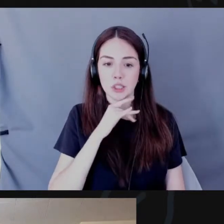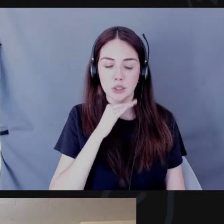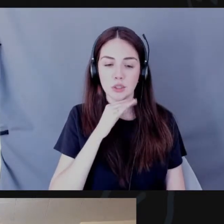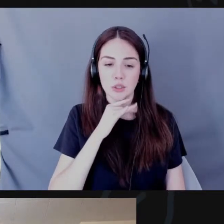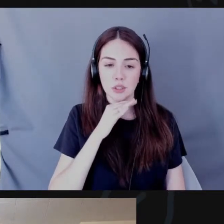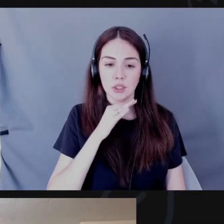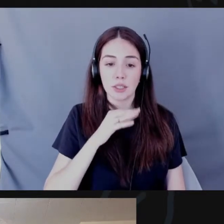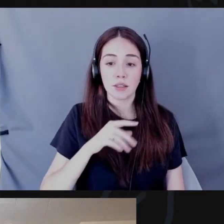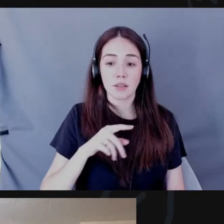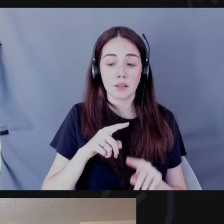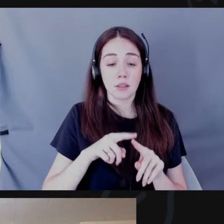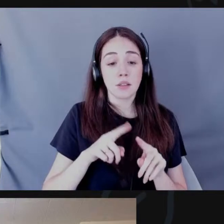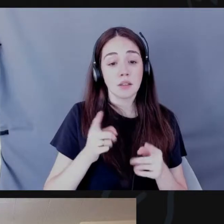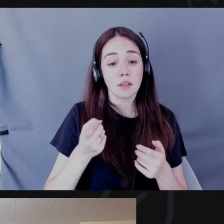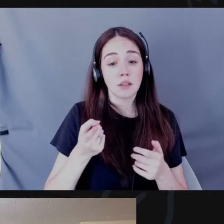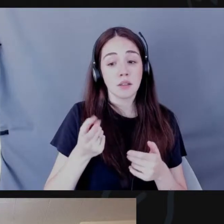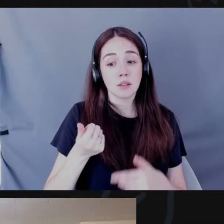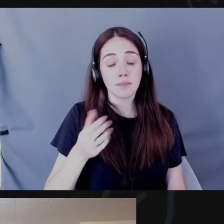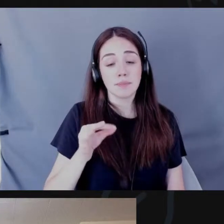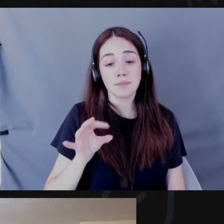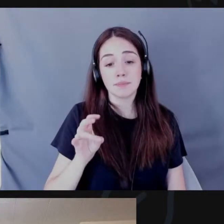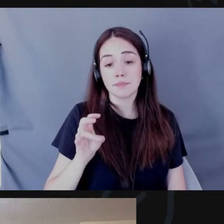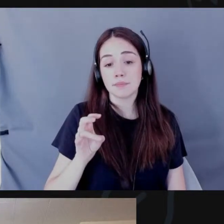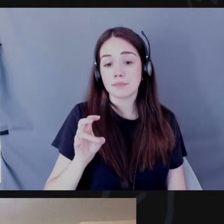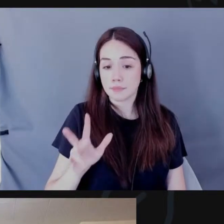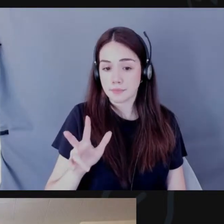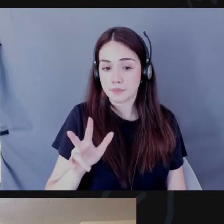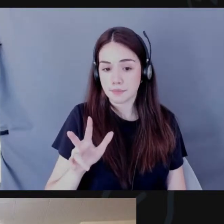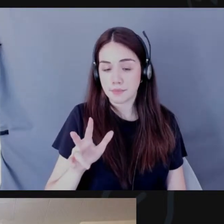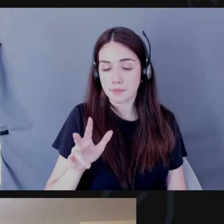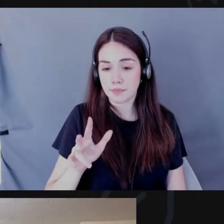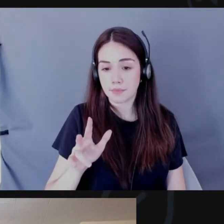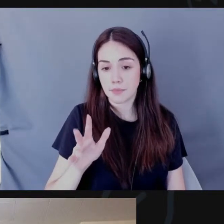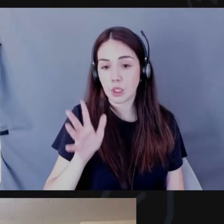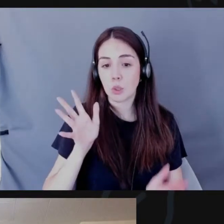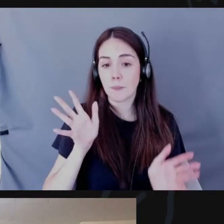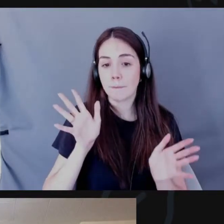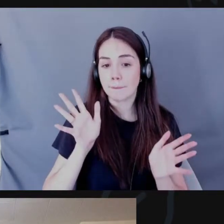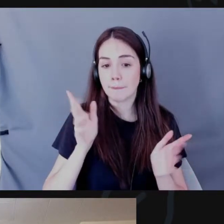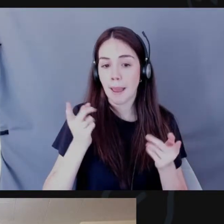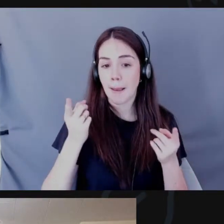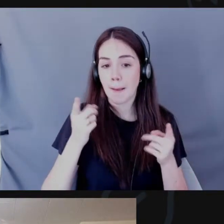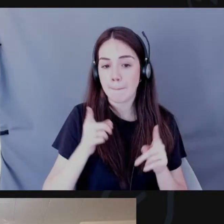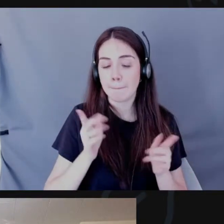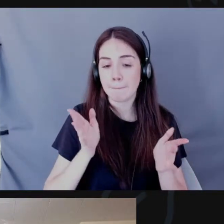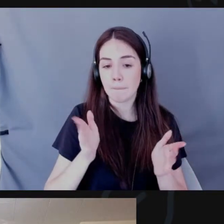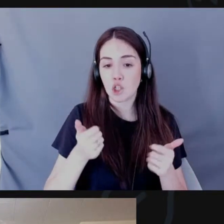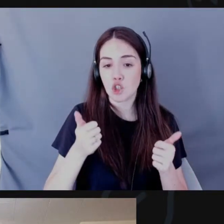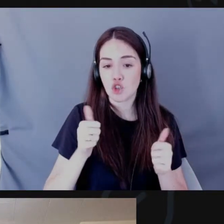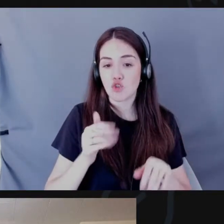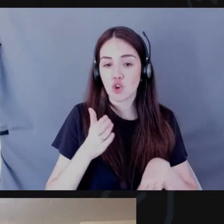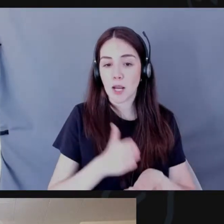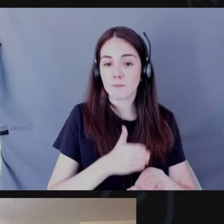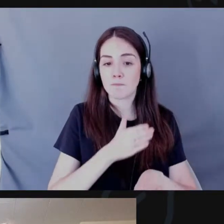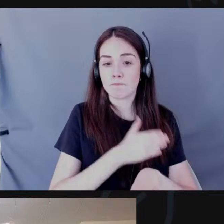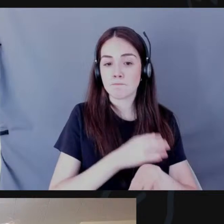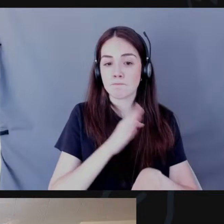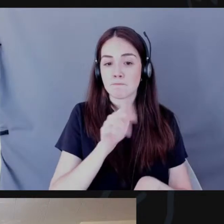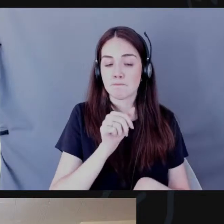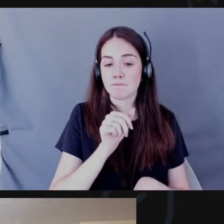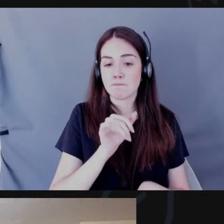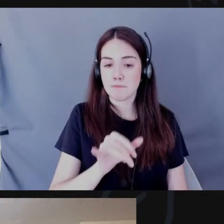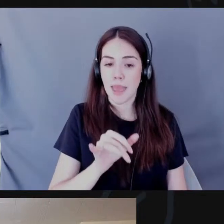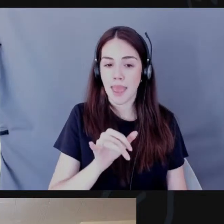in 1973, there was a big push to begin to restore the bay to former